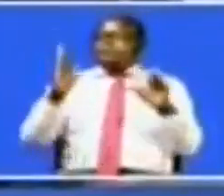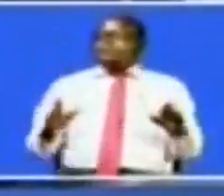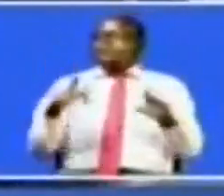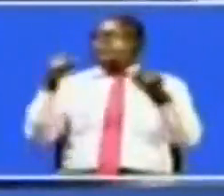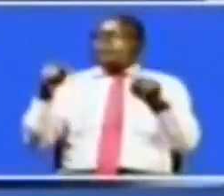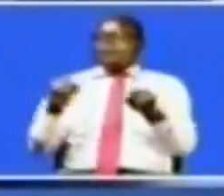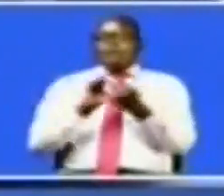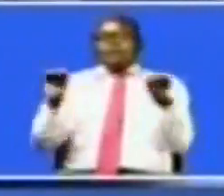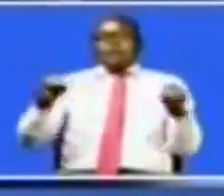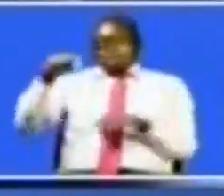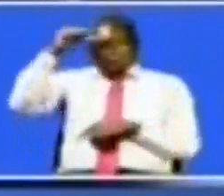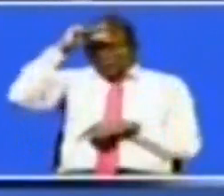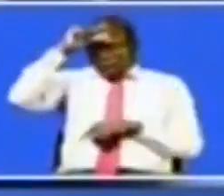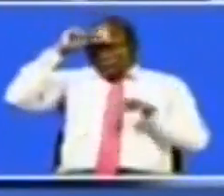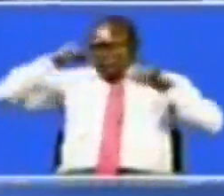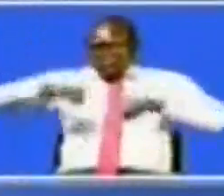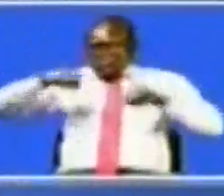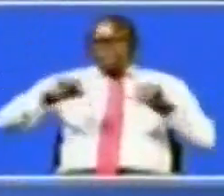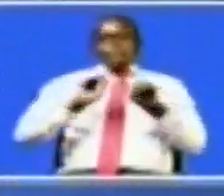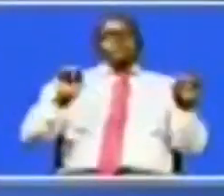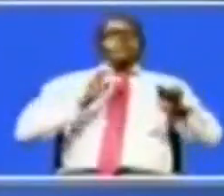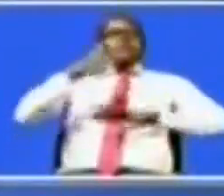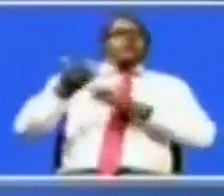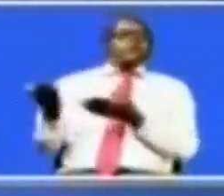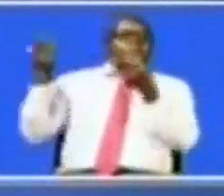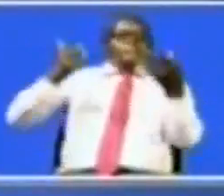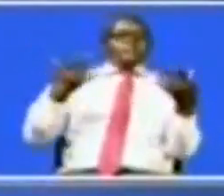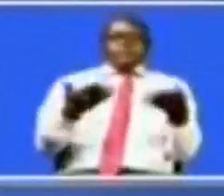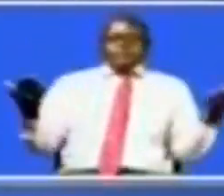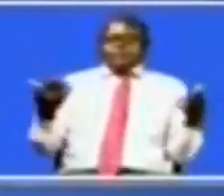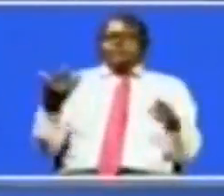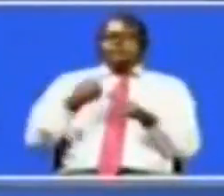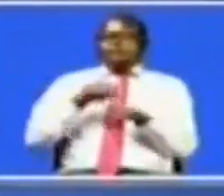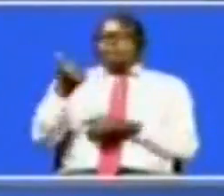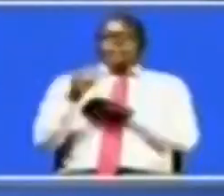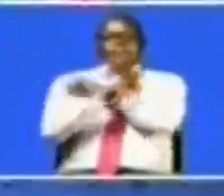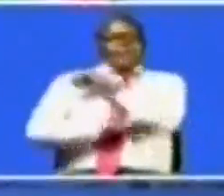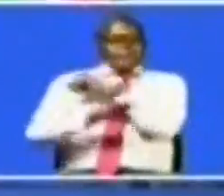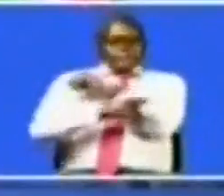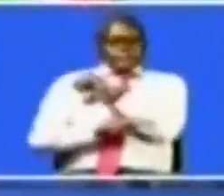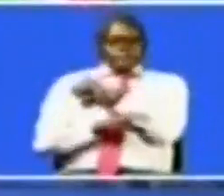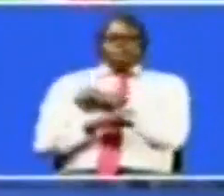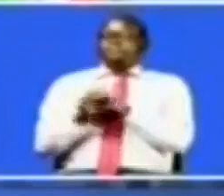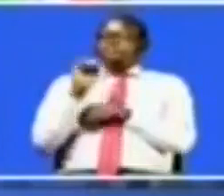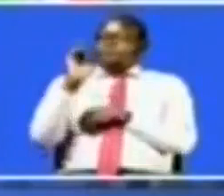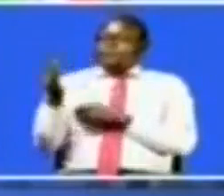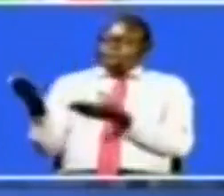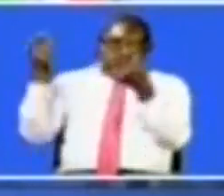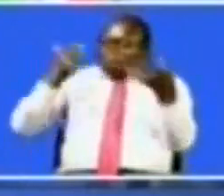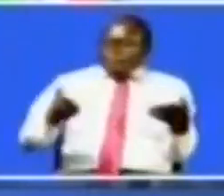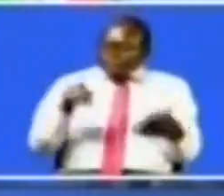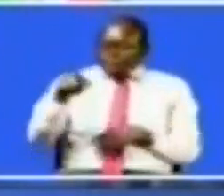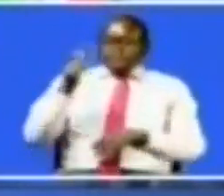no government-to-government discussions over the imported products from the country of origins. Those who imported and